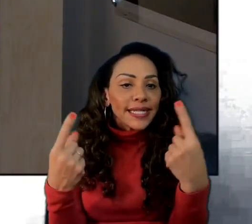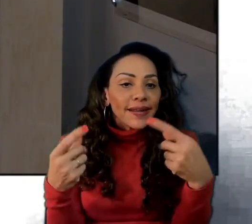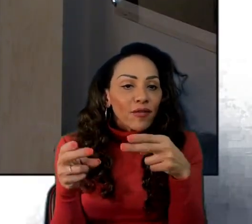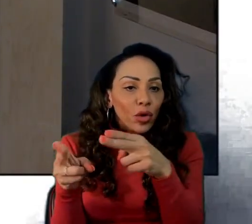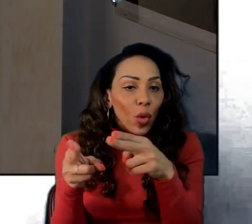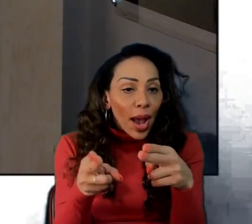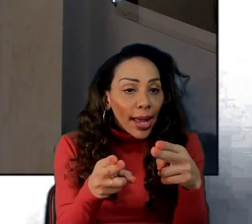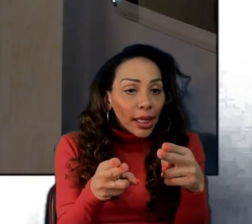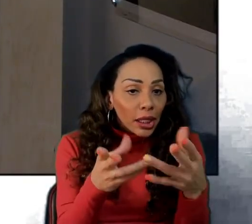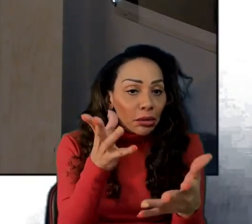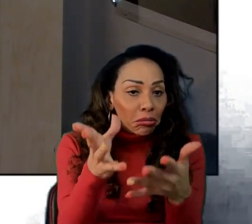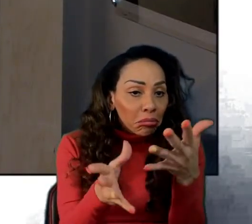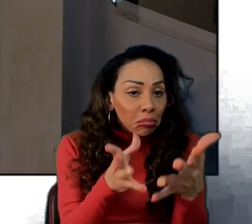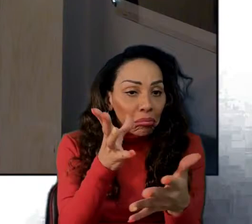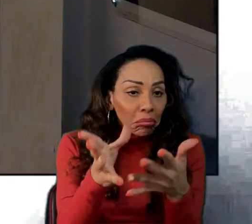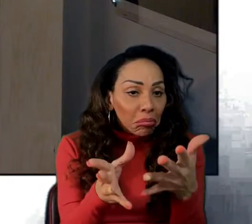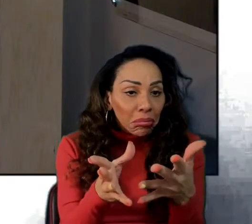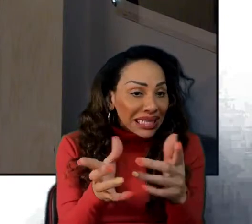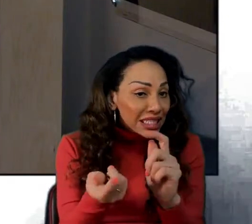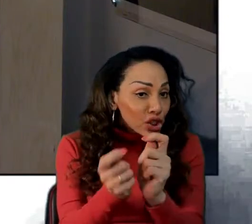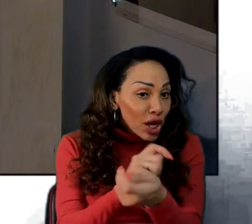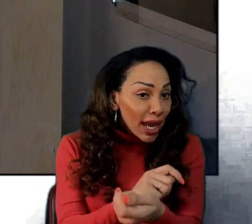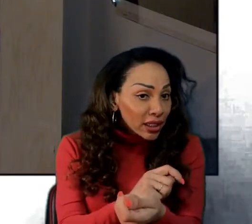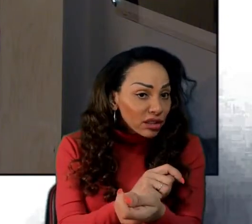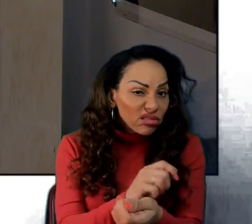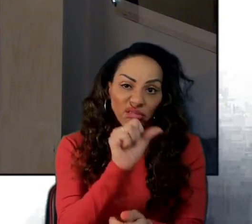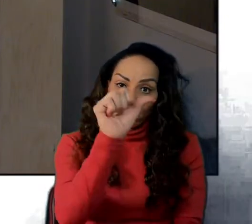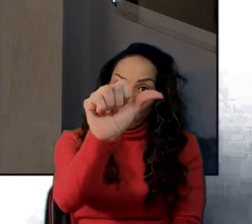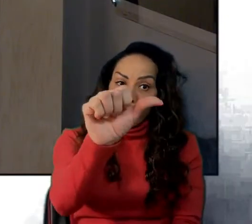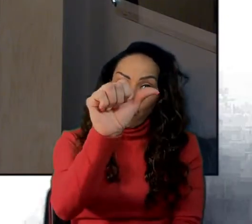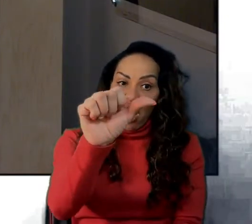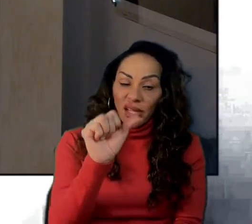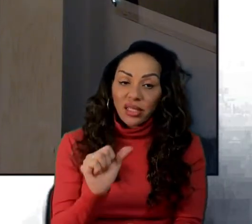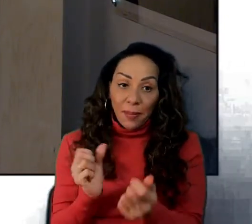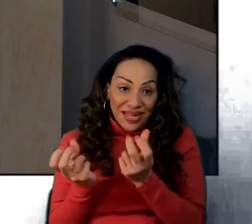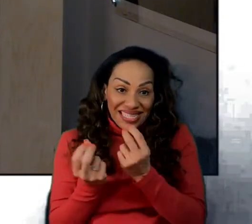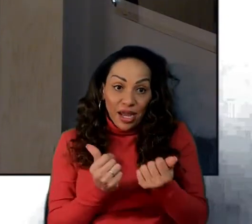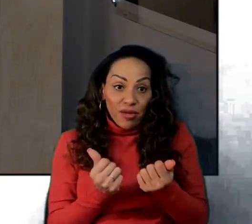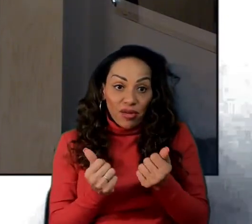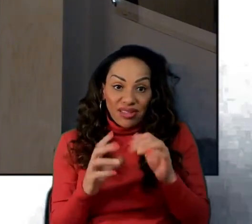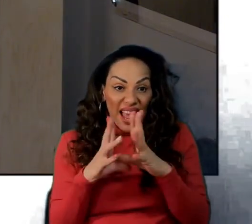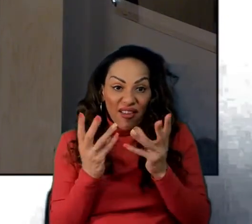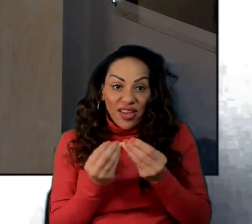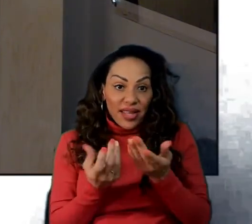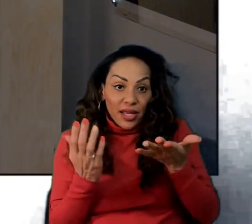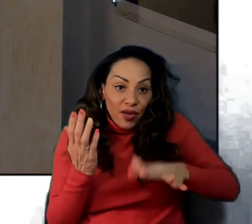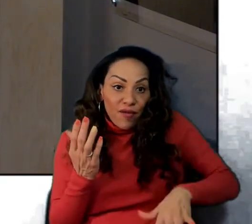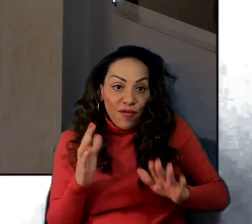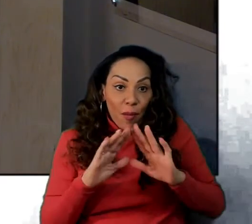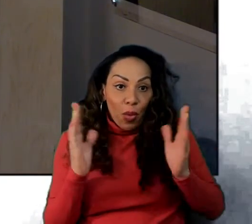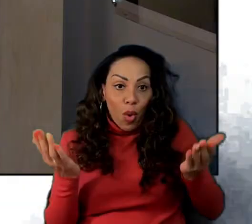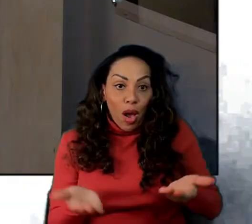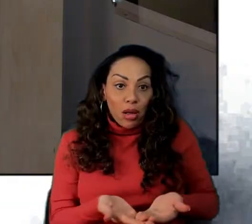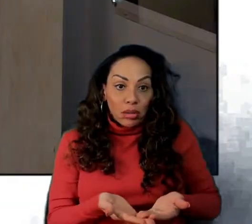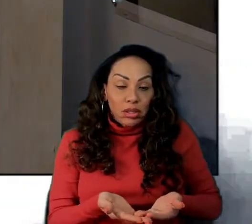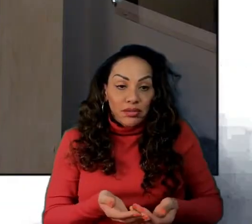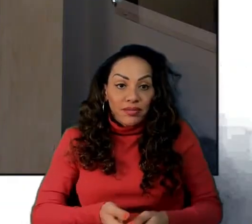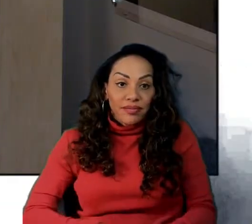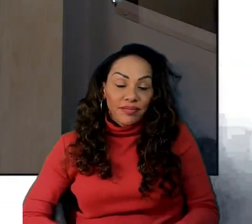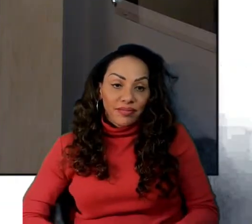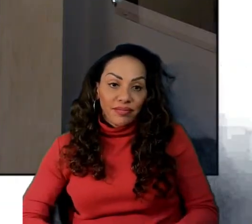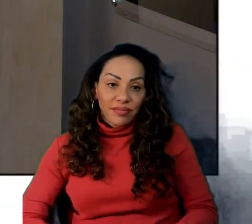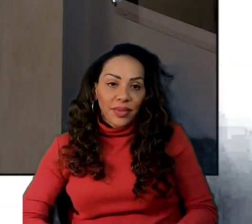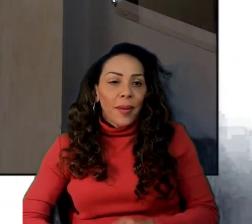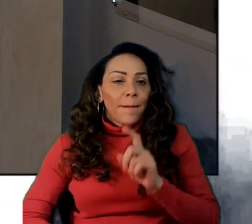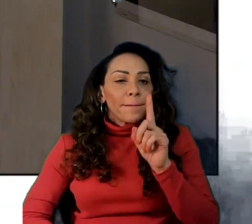Yeah, you're right. All materials are of the world, and I guess for me it's important like how we got those materials, we